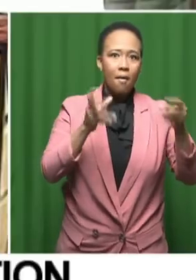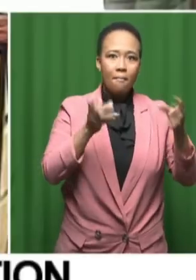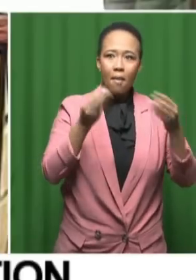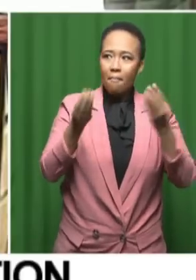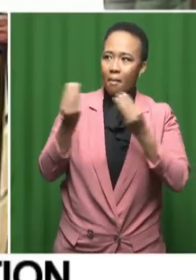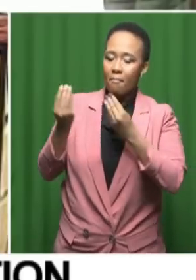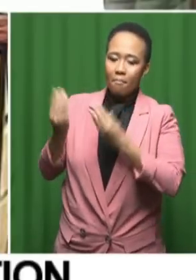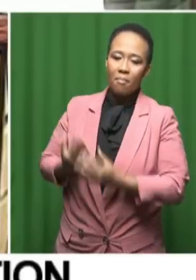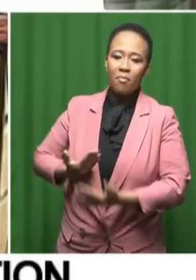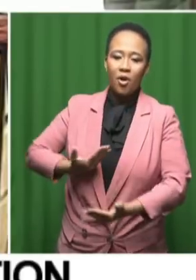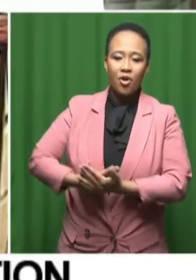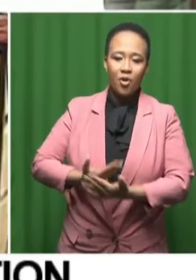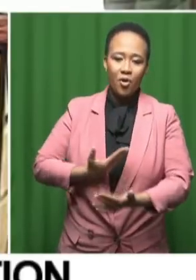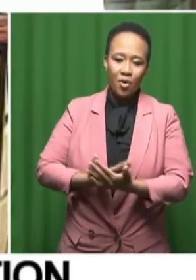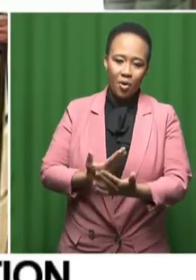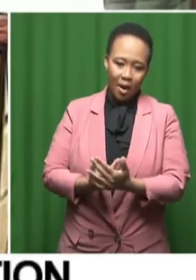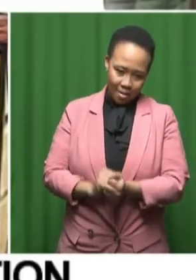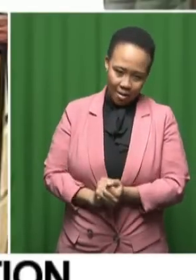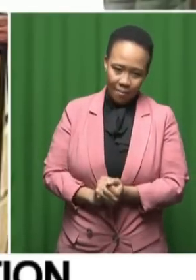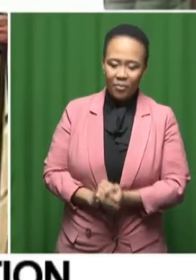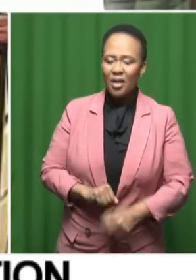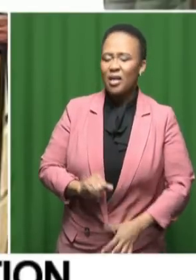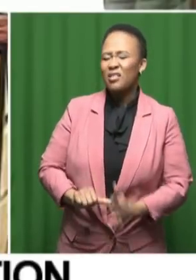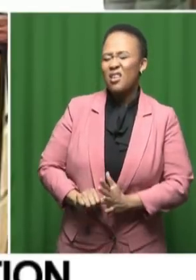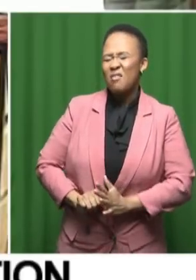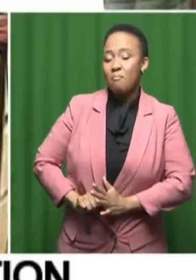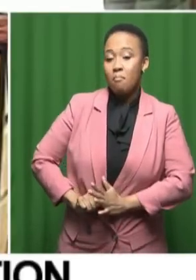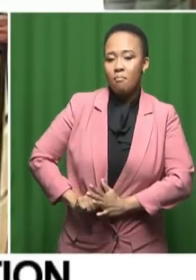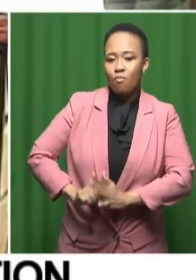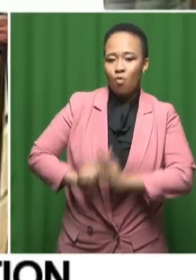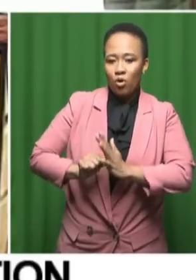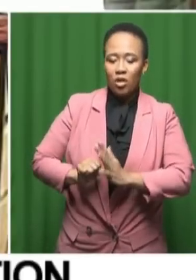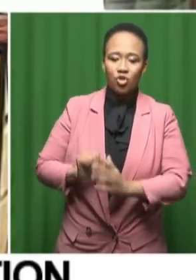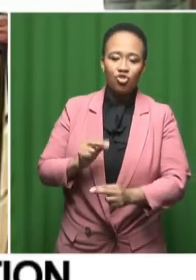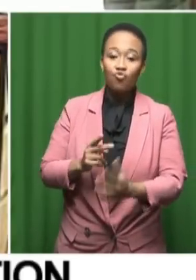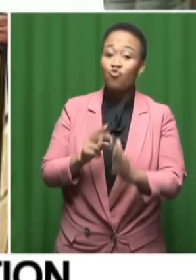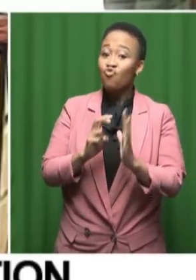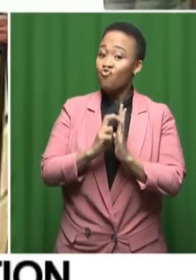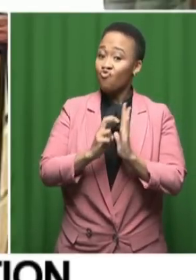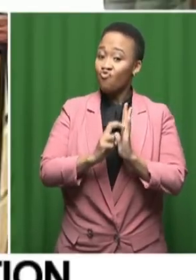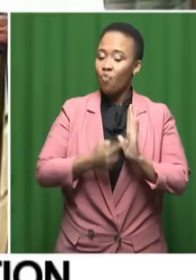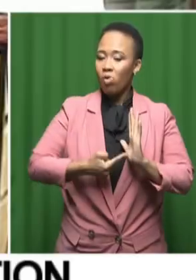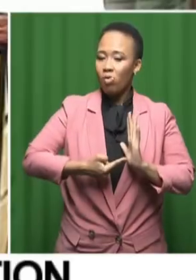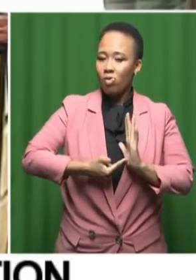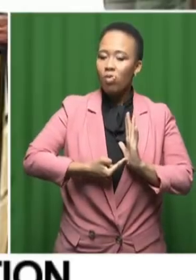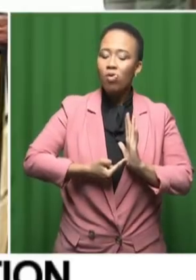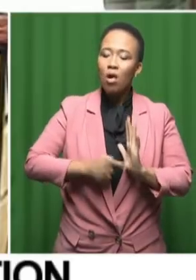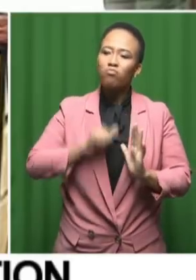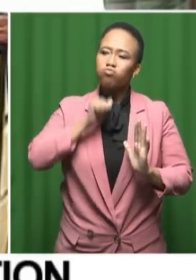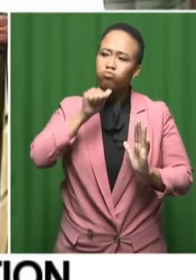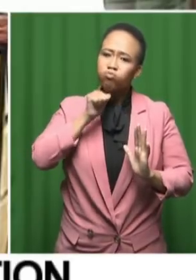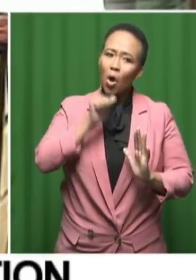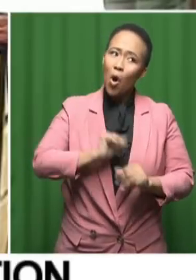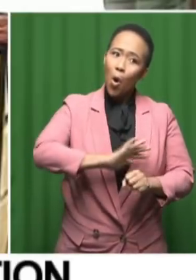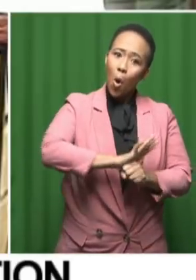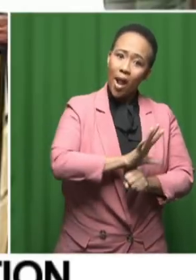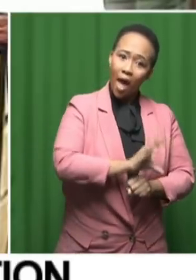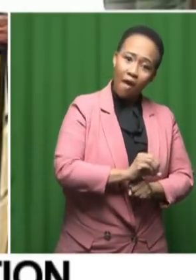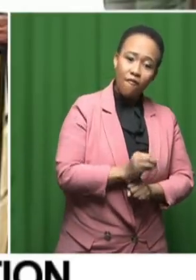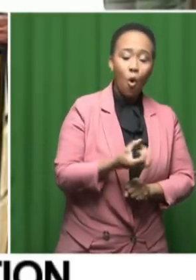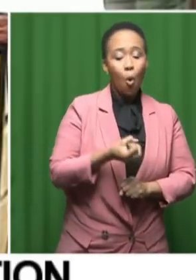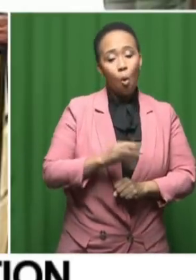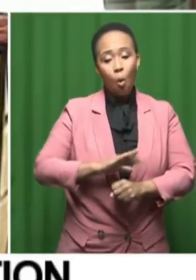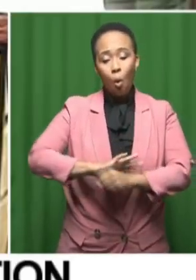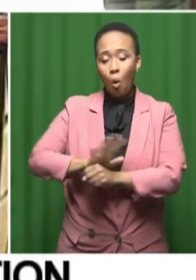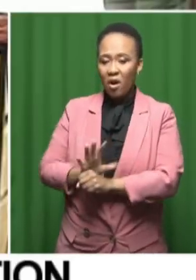human to the other. And that's a very fundamental rule that everybody must know, despite COVID or not COVID. And you must use it